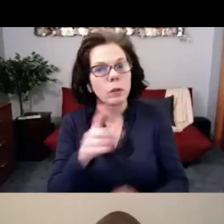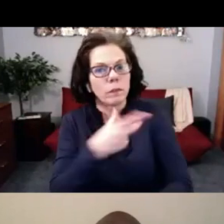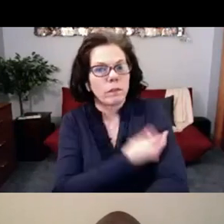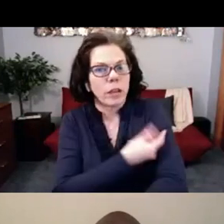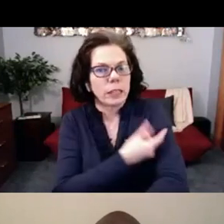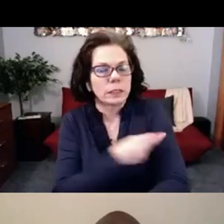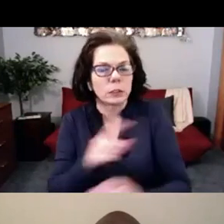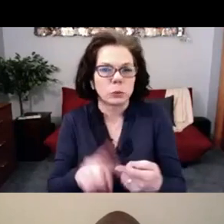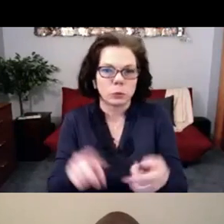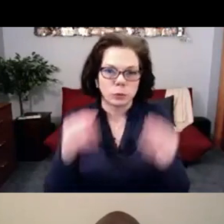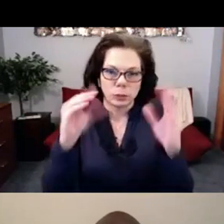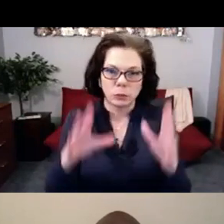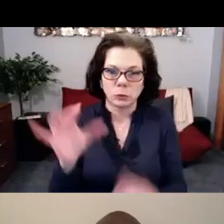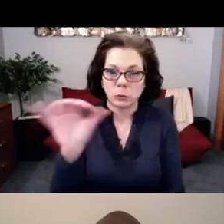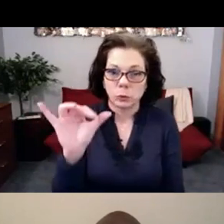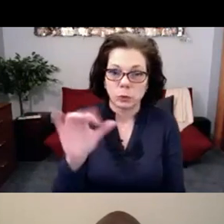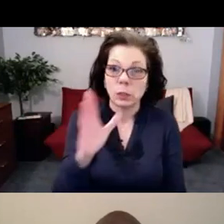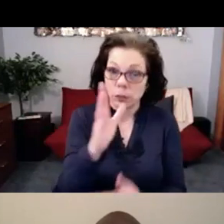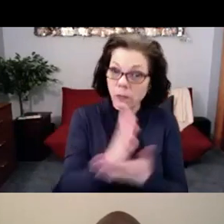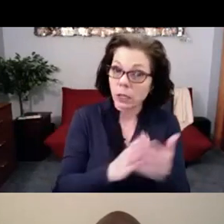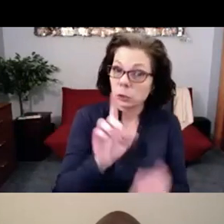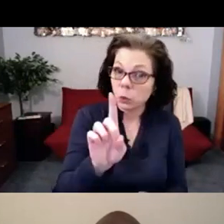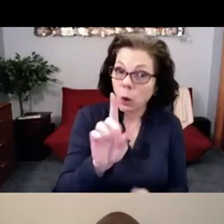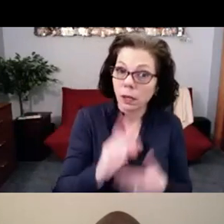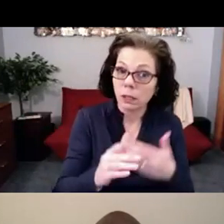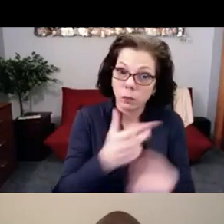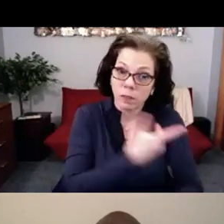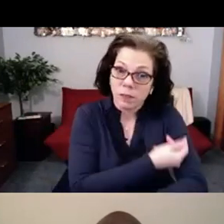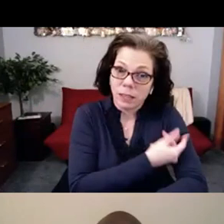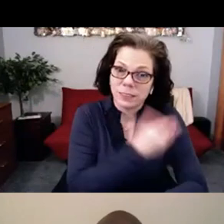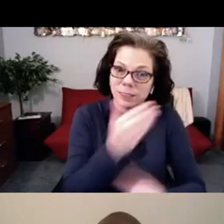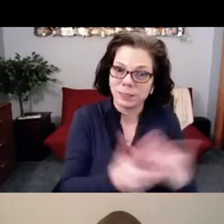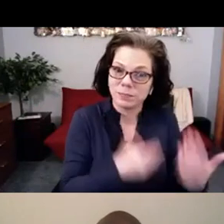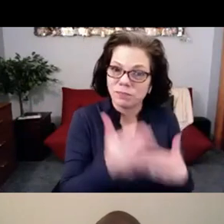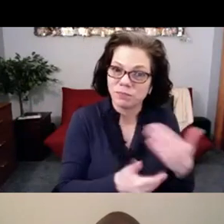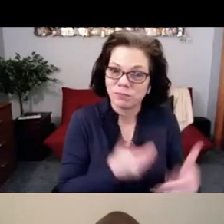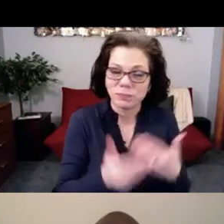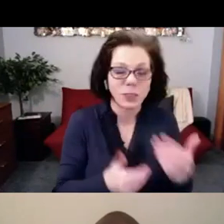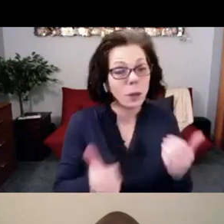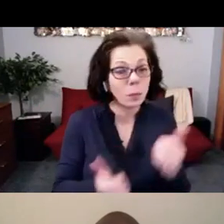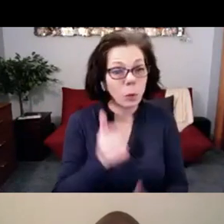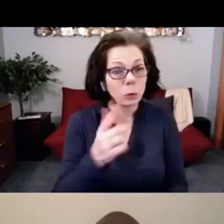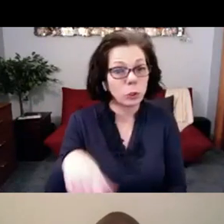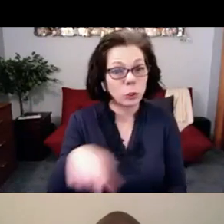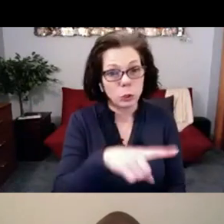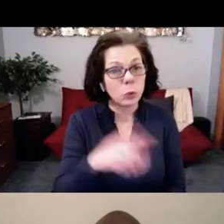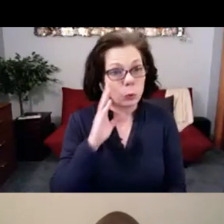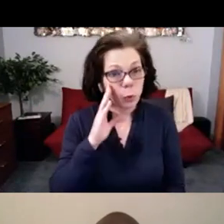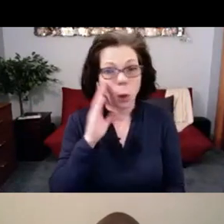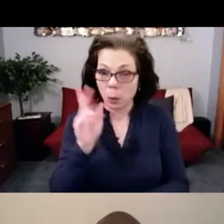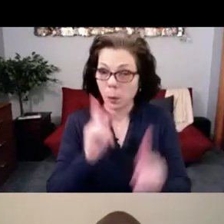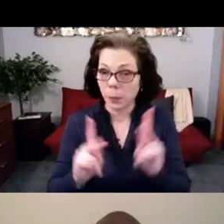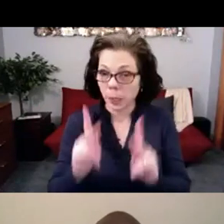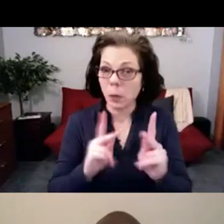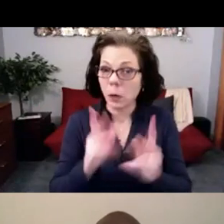well. Right now, phase 1 is underway. Most of us, and likely you know people that are currently within the phase 1 of the vaccine, and